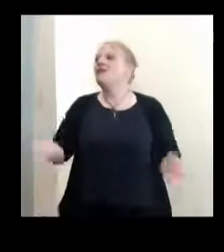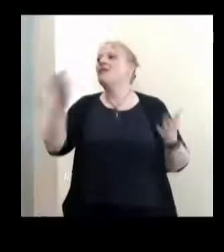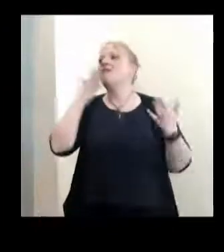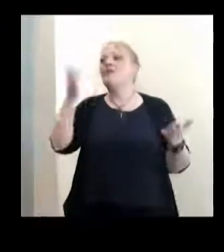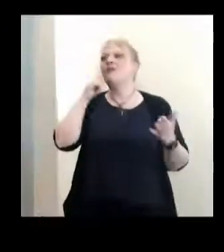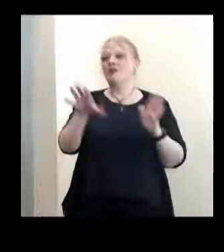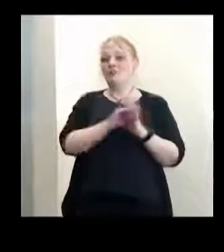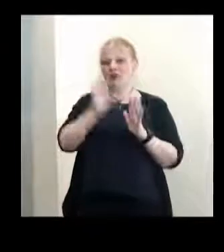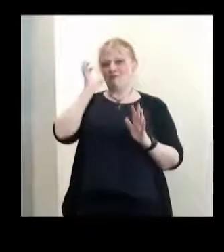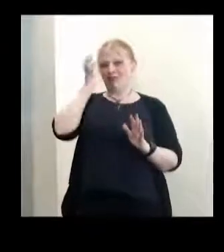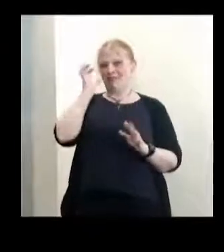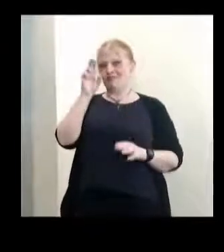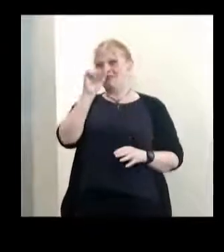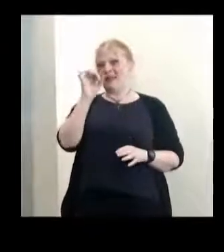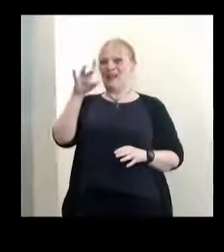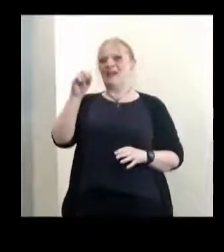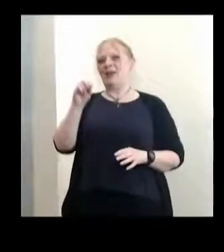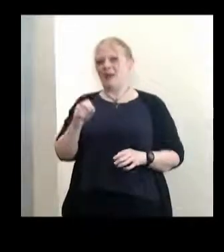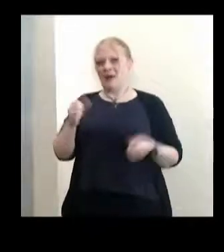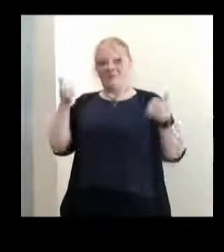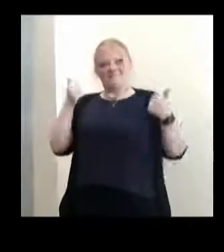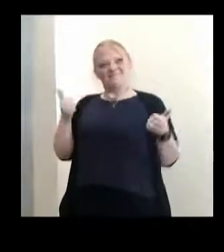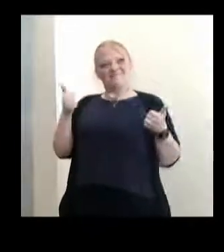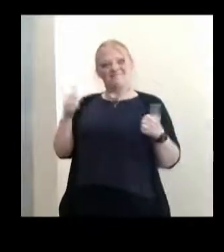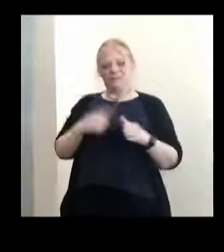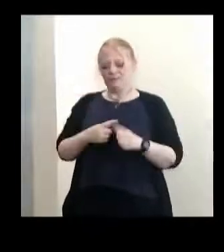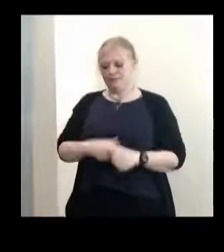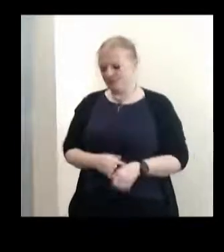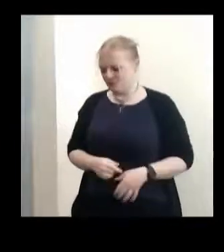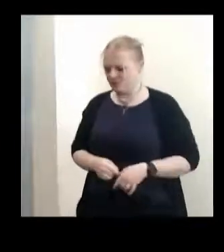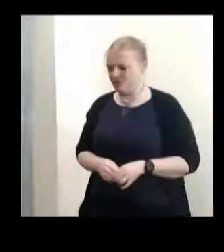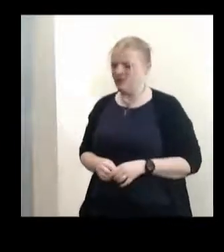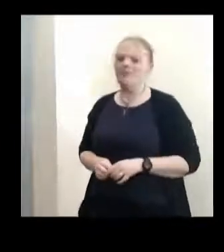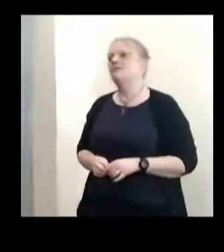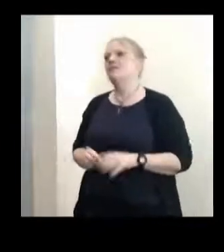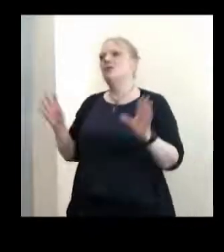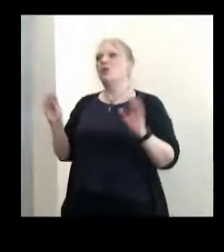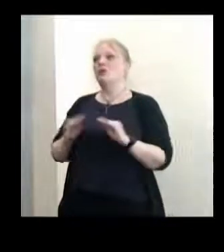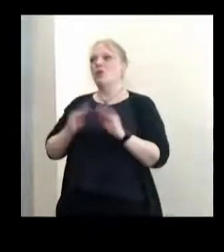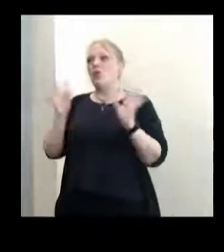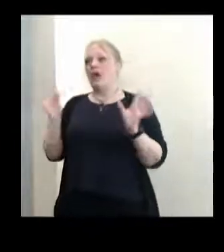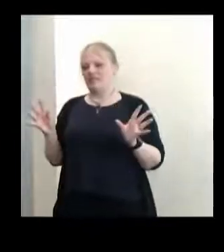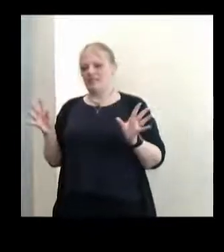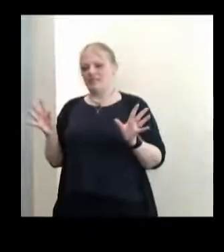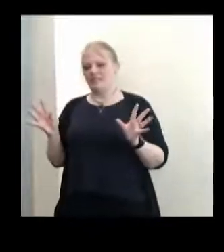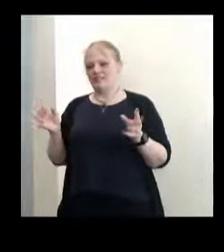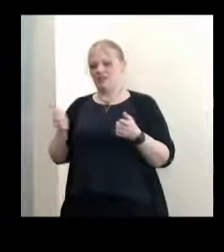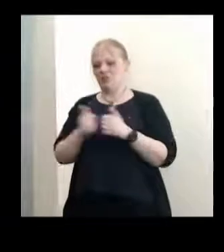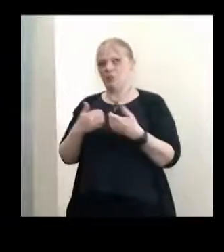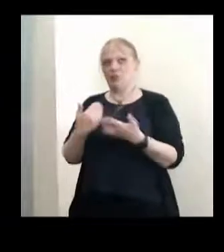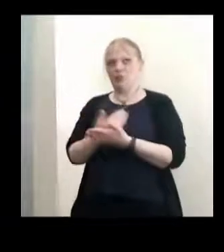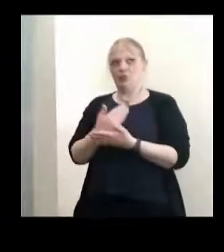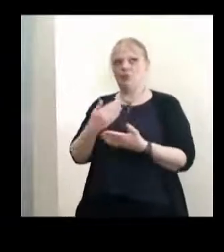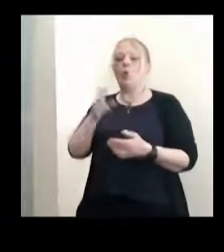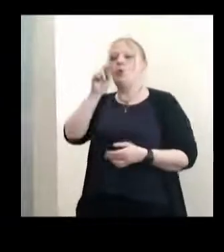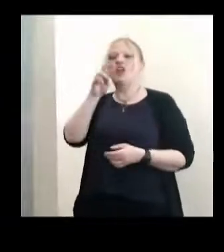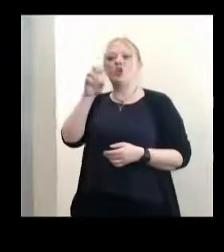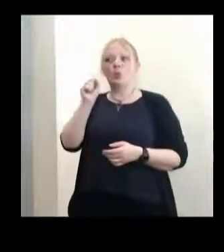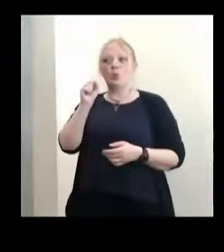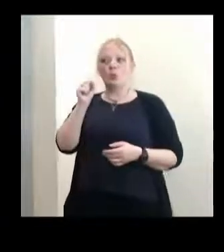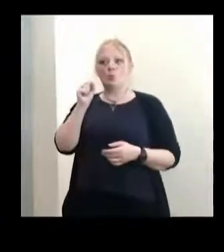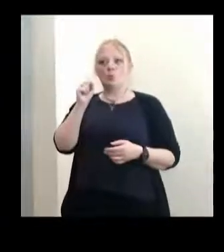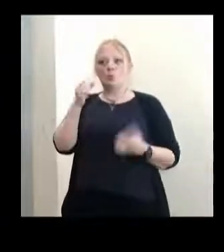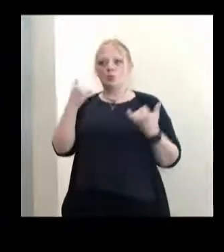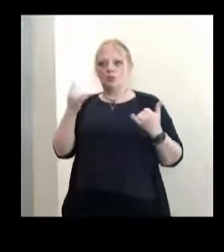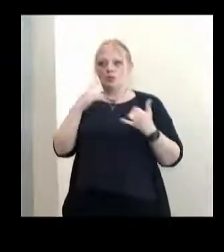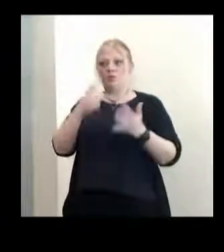This is a big thing going on. It is a first, I think. So obviously, with this news today about the